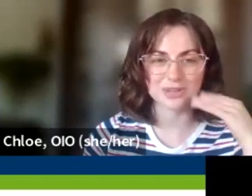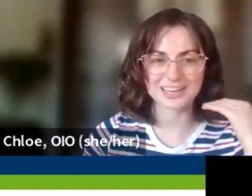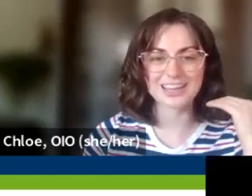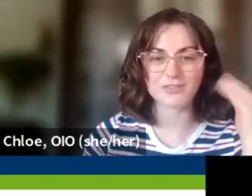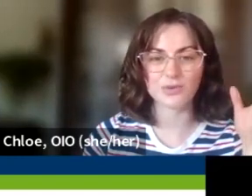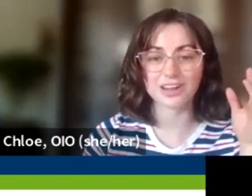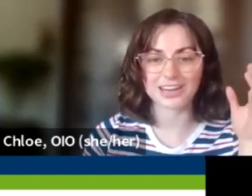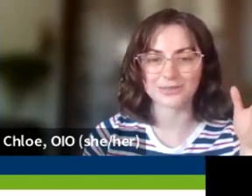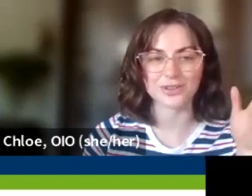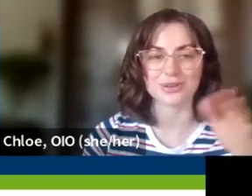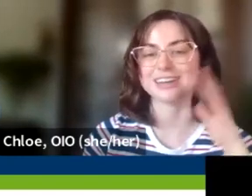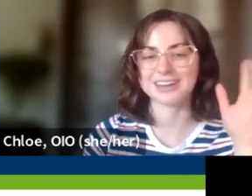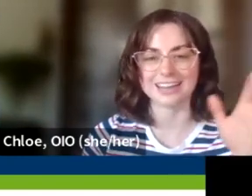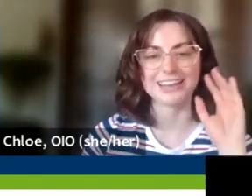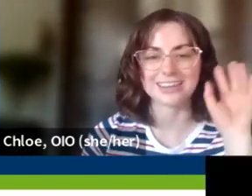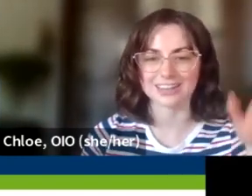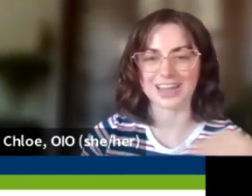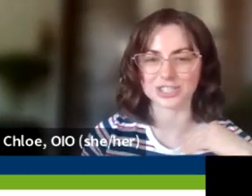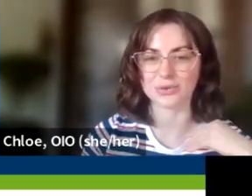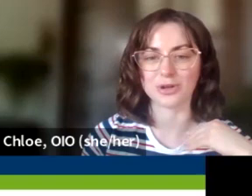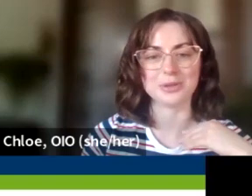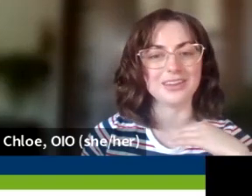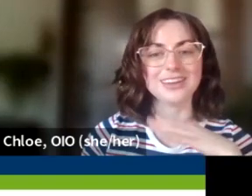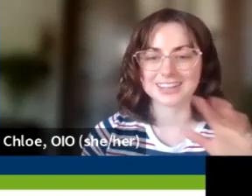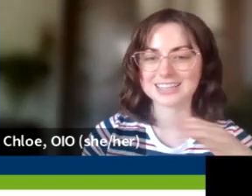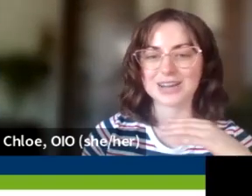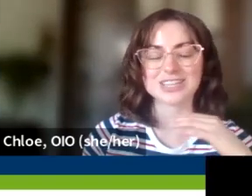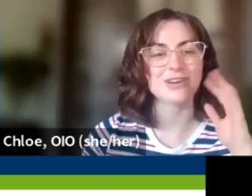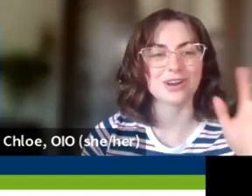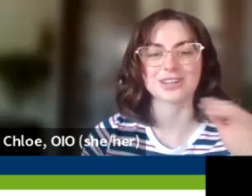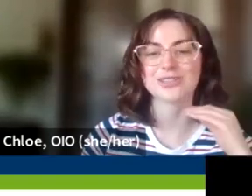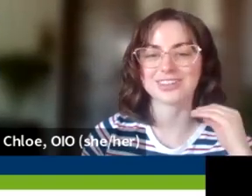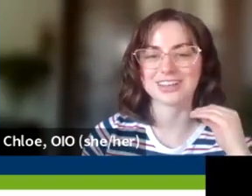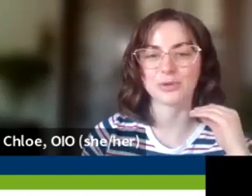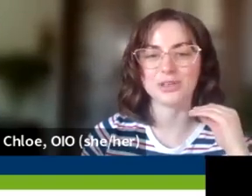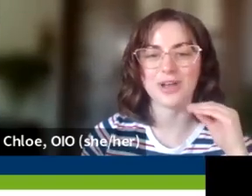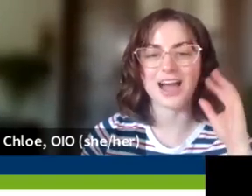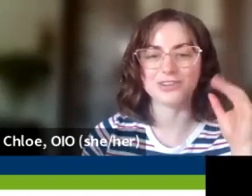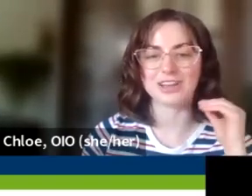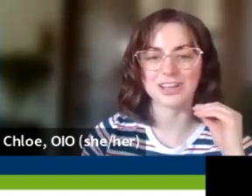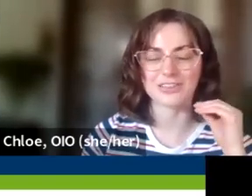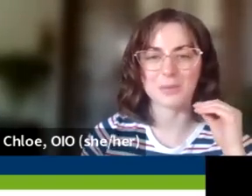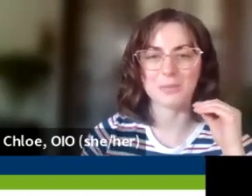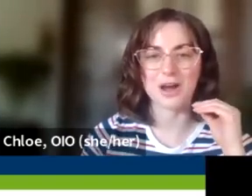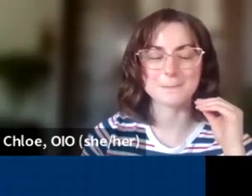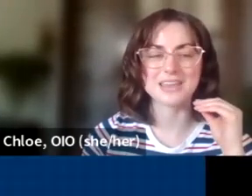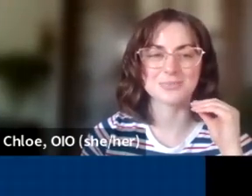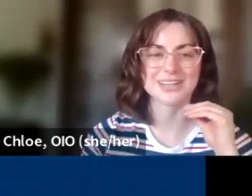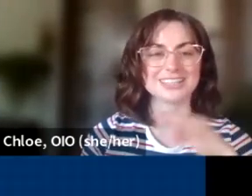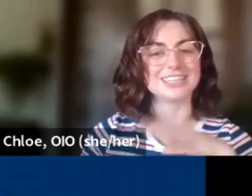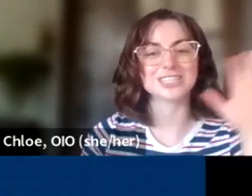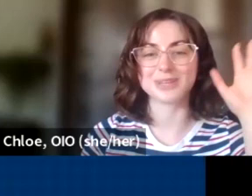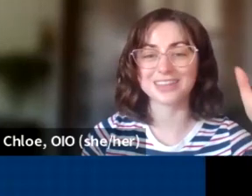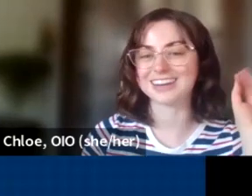about CloseKnit if you want to connect with CloseKnit. And again, this slideshow will be sent out to everyone. So these links will be live. You can click them